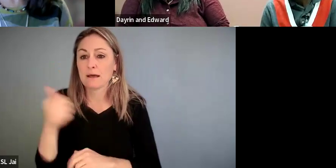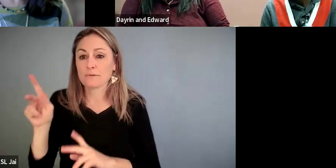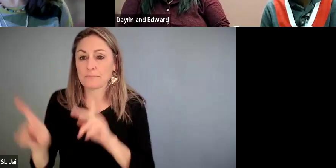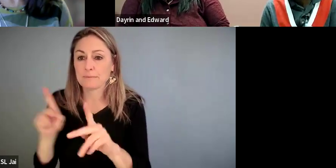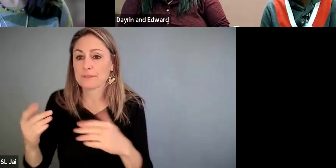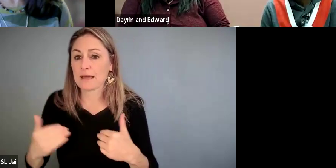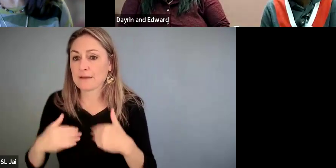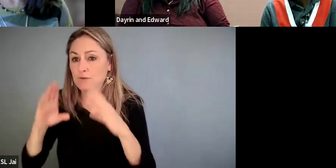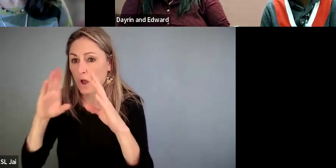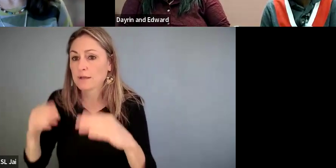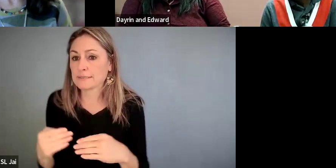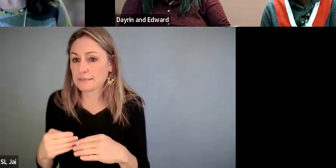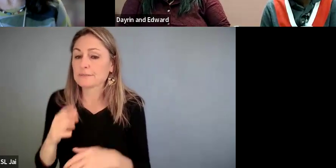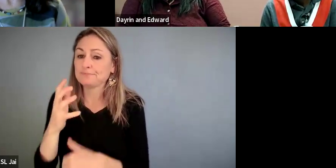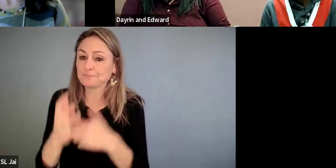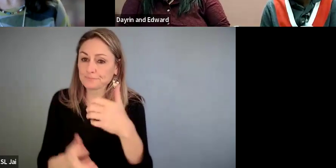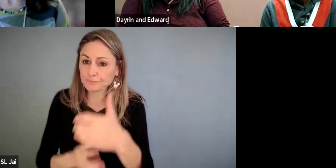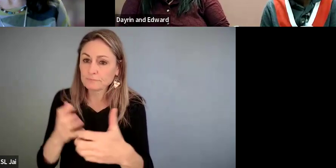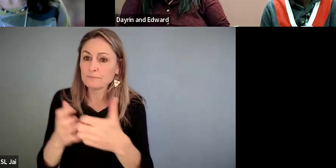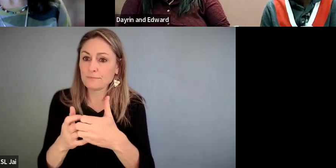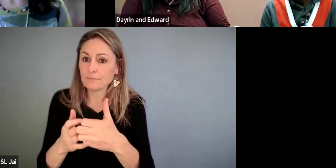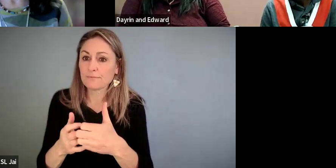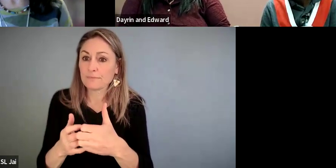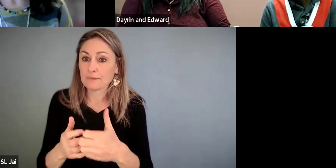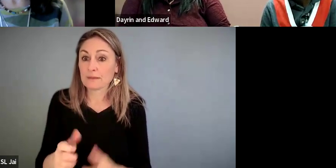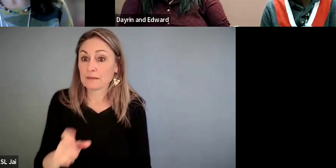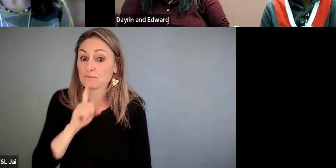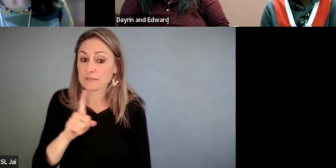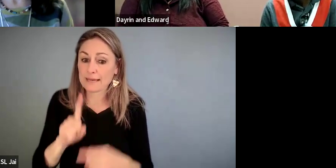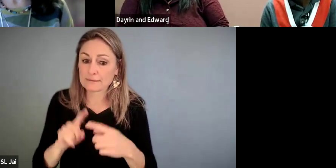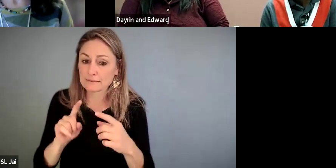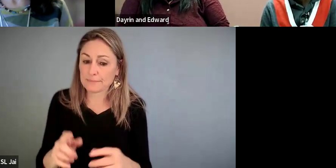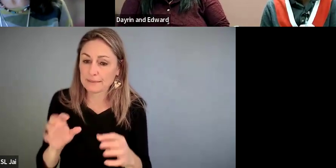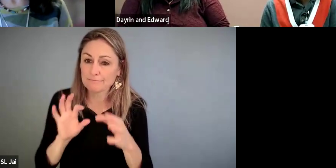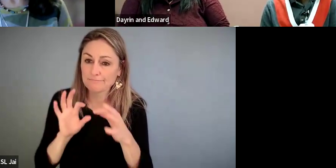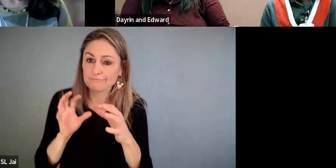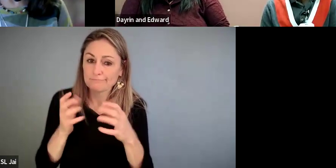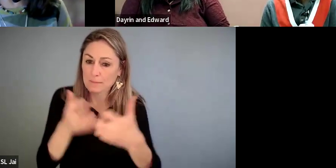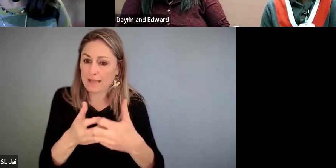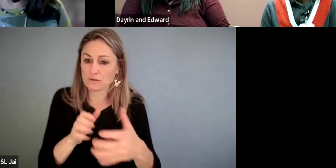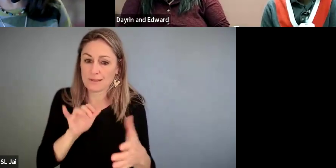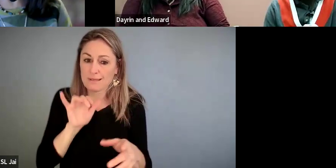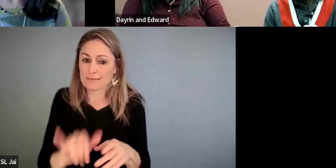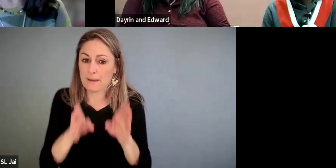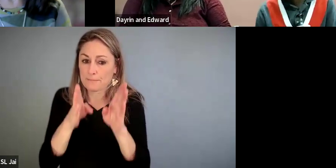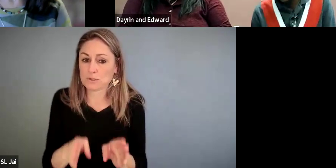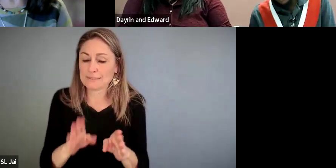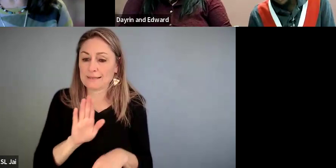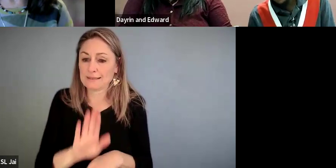autism. So accommodation, it has to be specified for the individual needs.